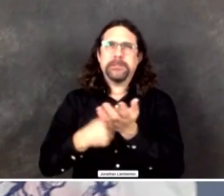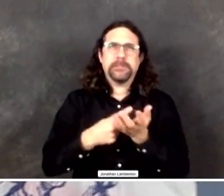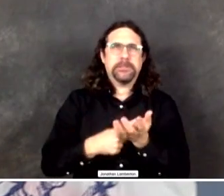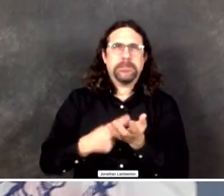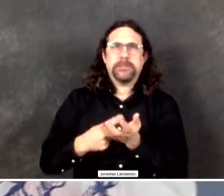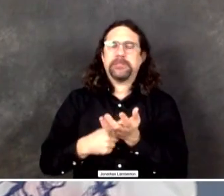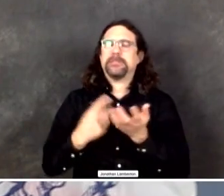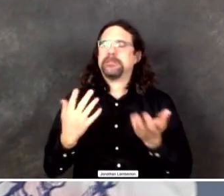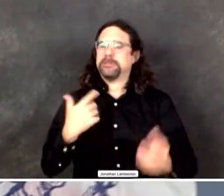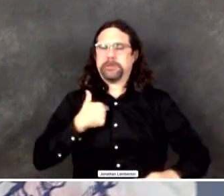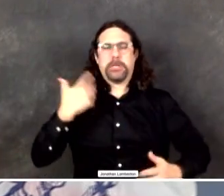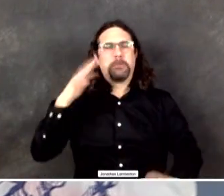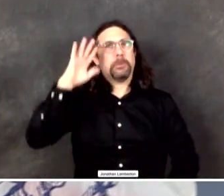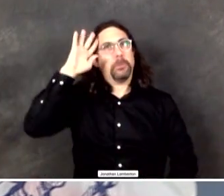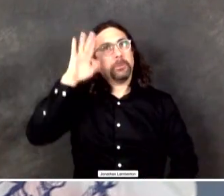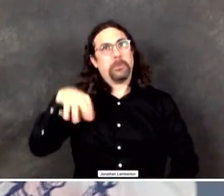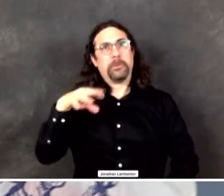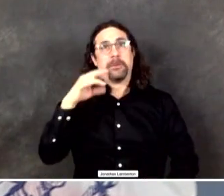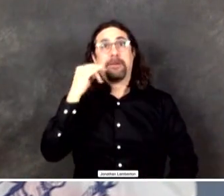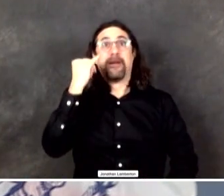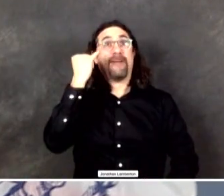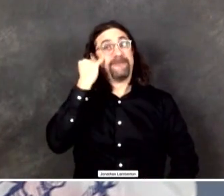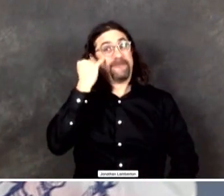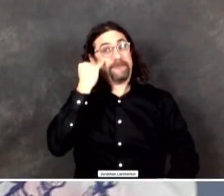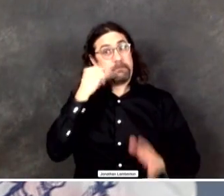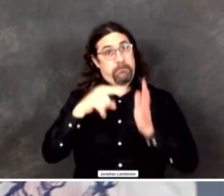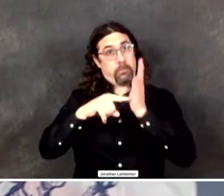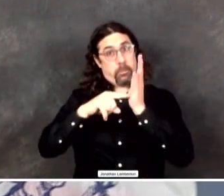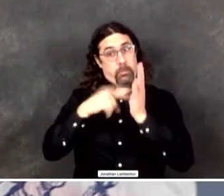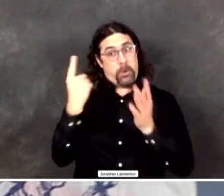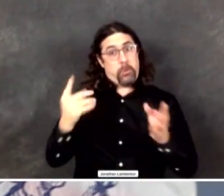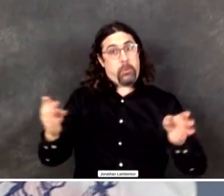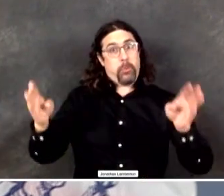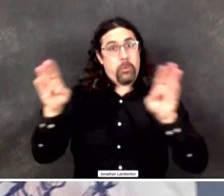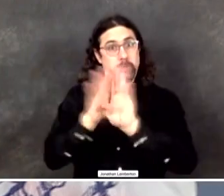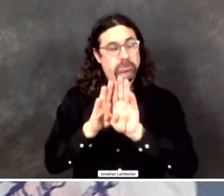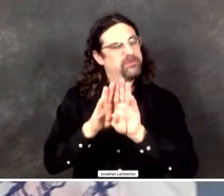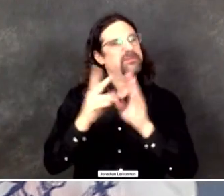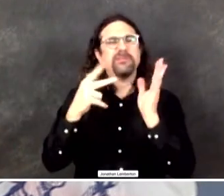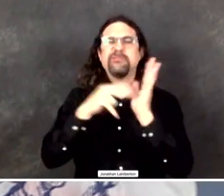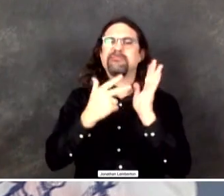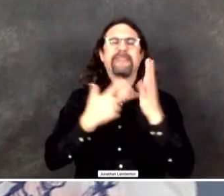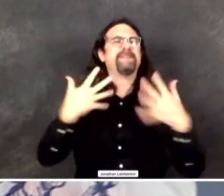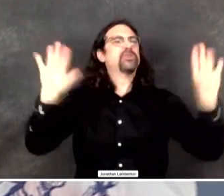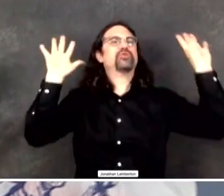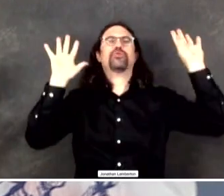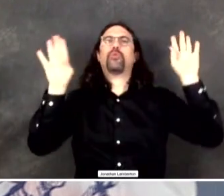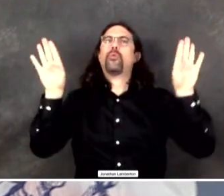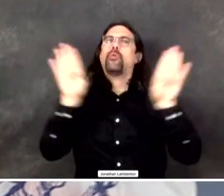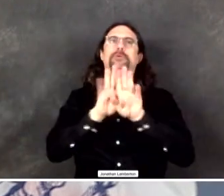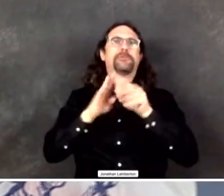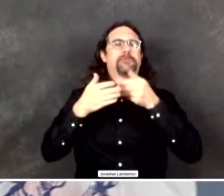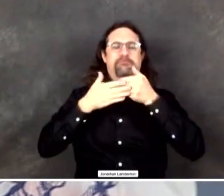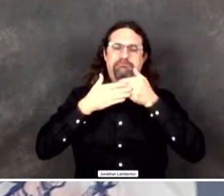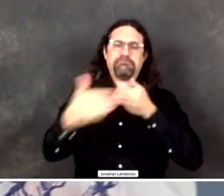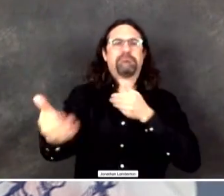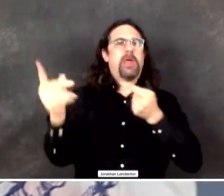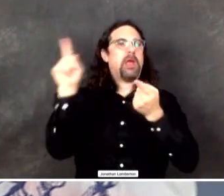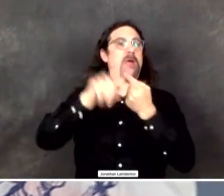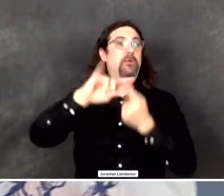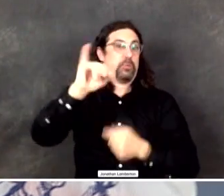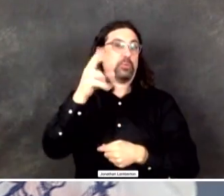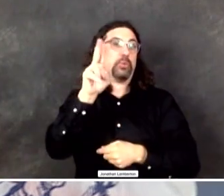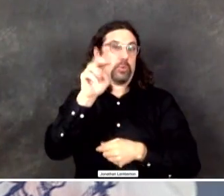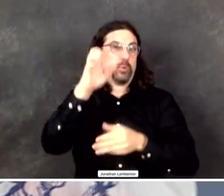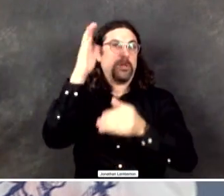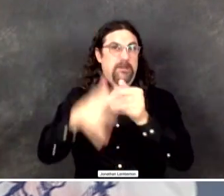year. We knew that would be a really huge problem in terms